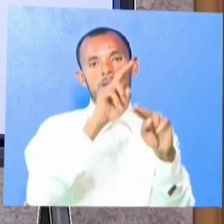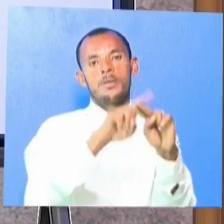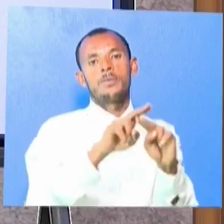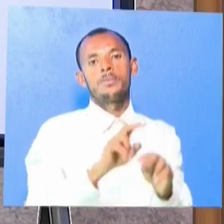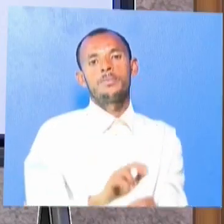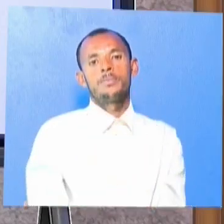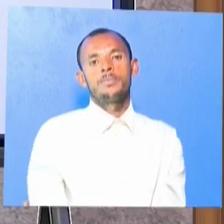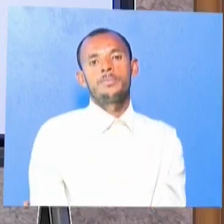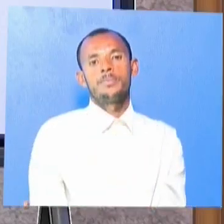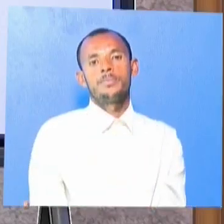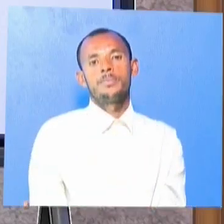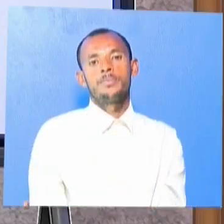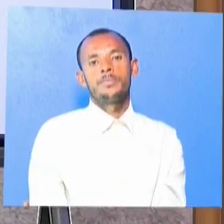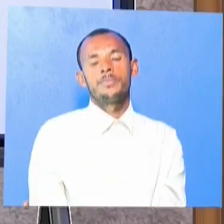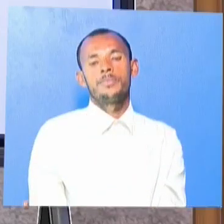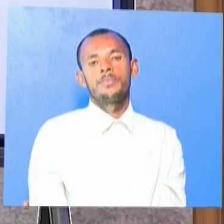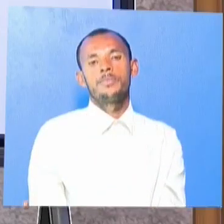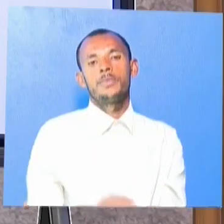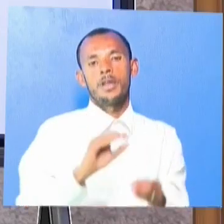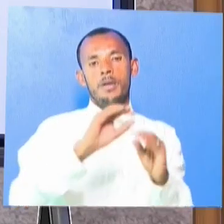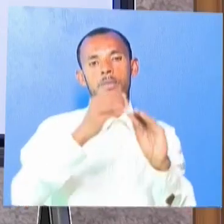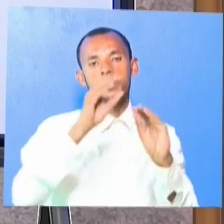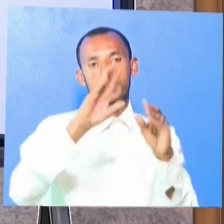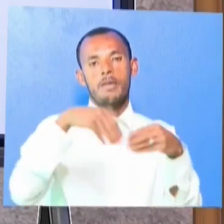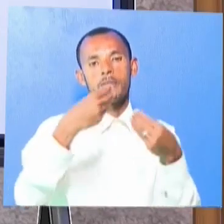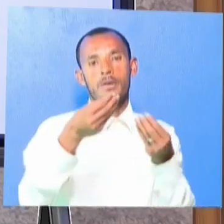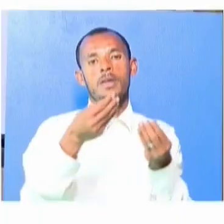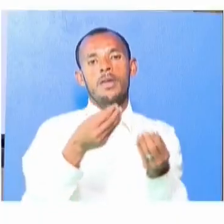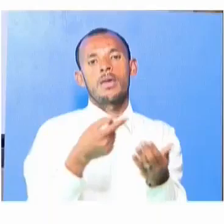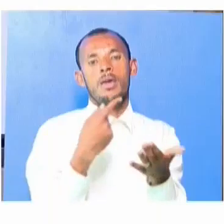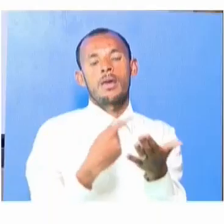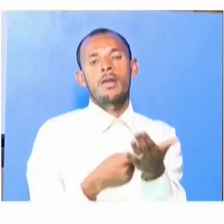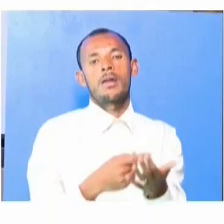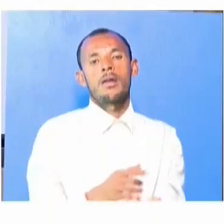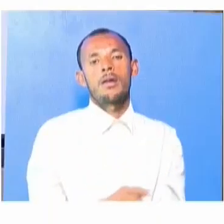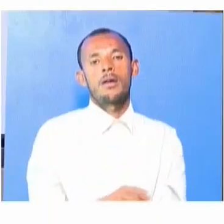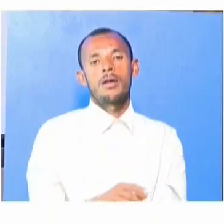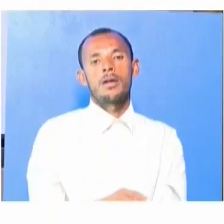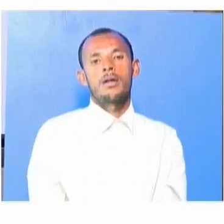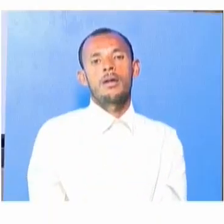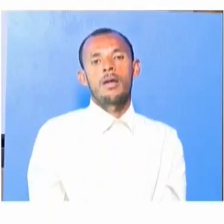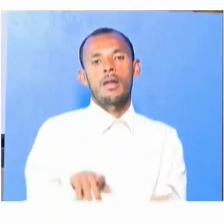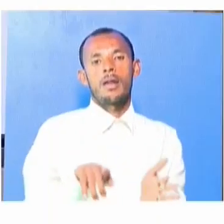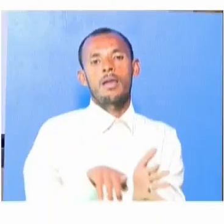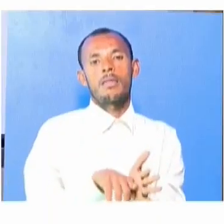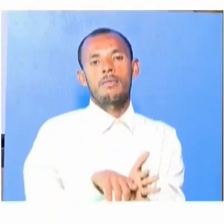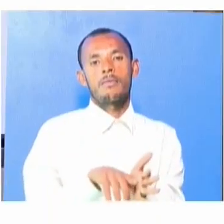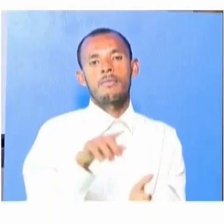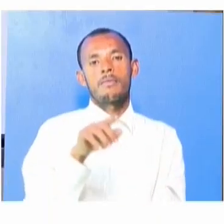Okay, the numbers are given here. There is negative here,